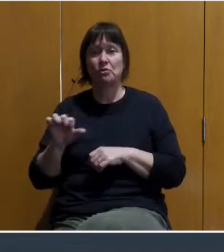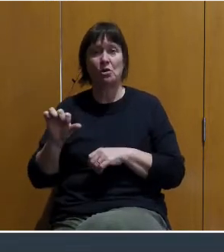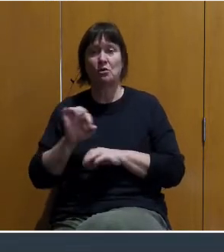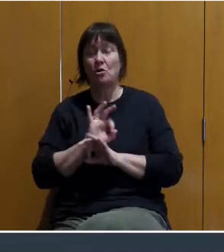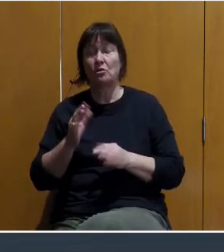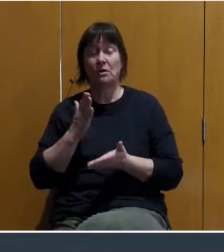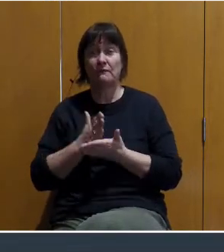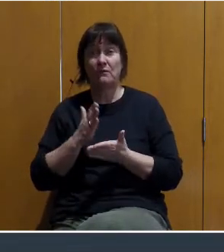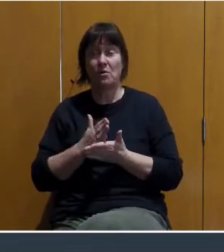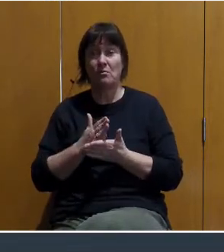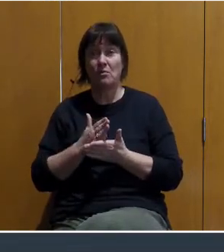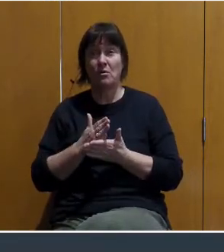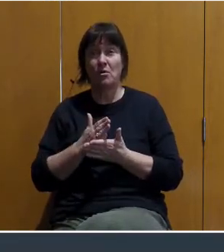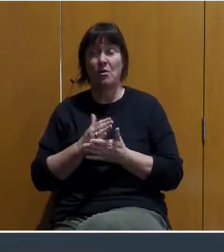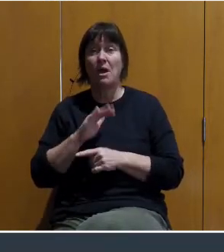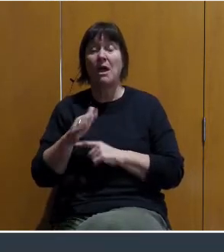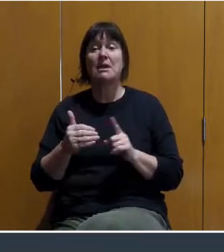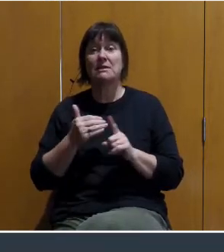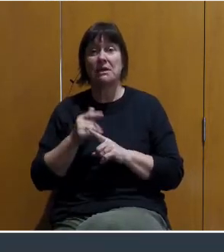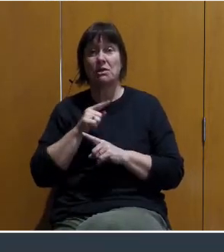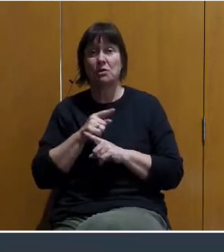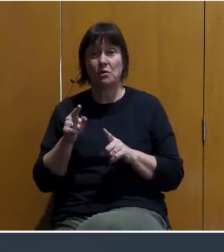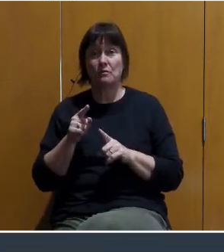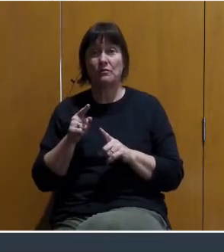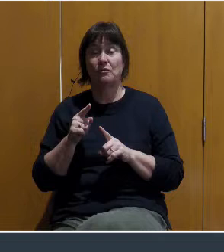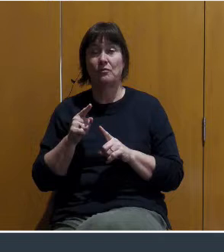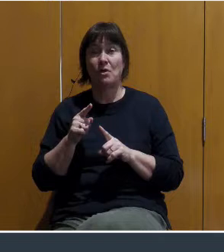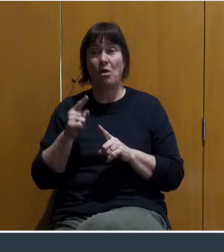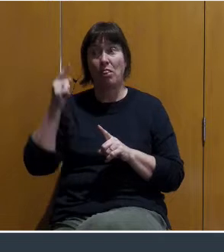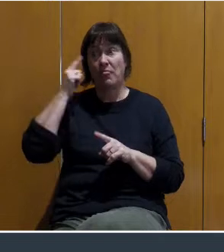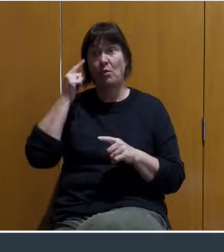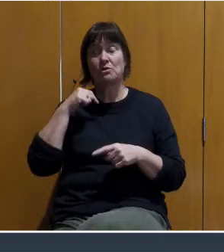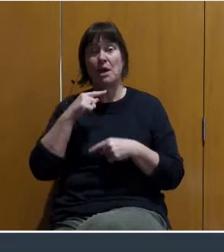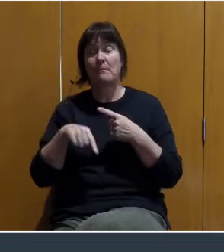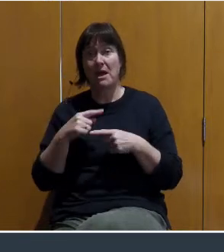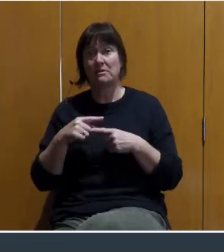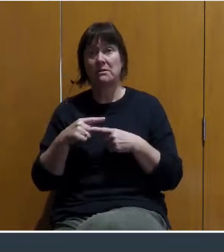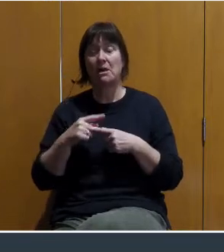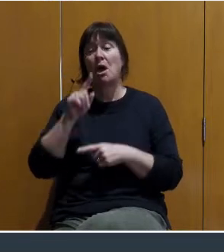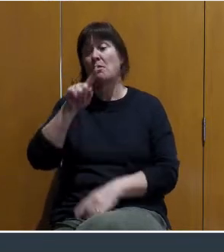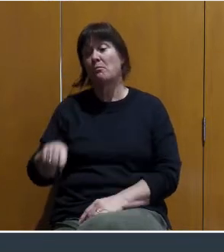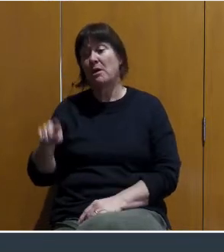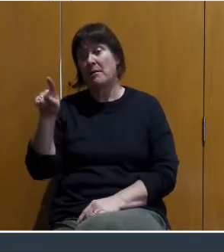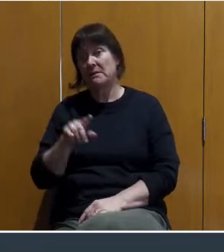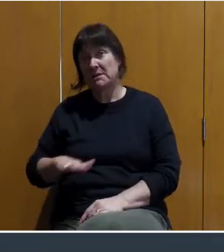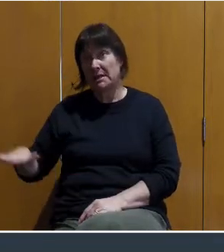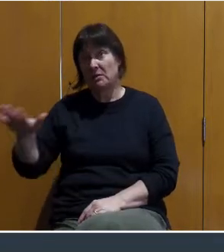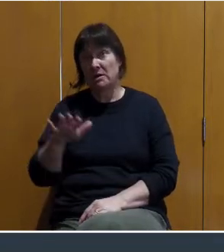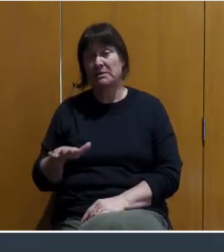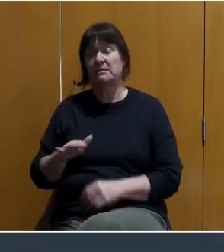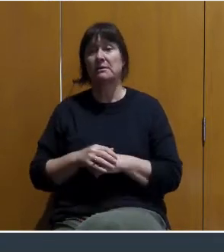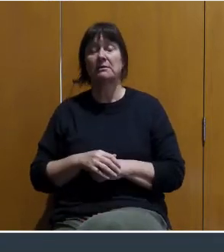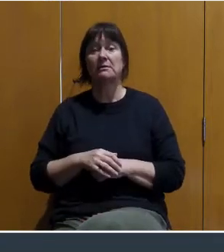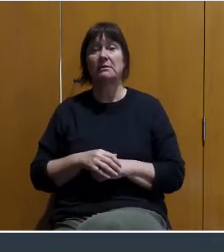of that stuff being the default until such time as you've really turned your minds to A, the prohibited areas,